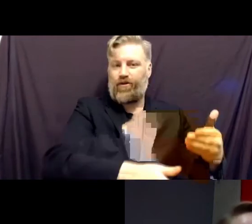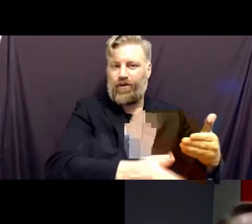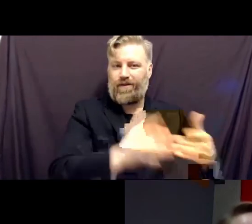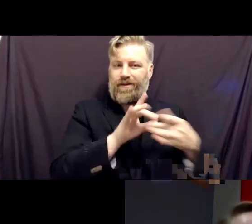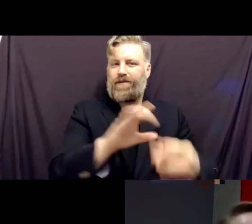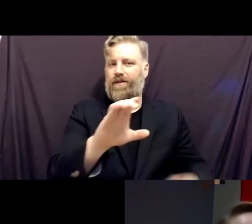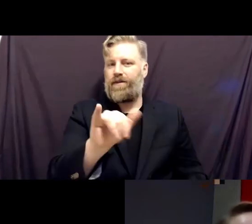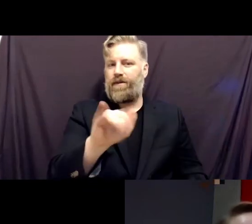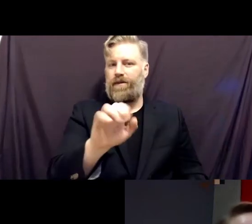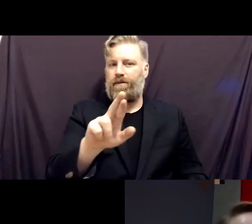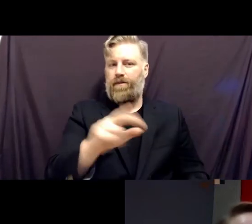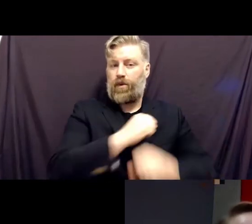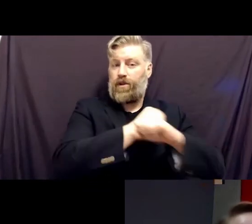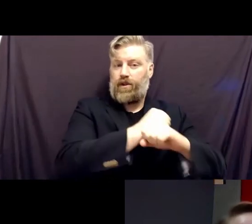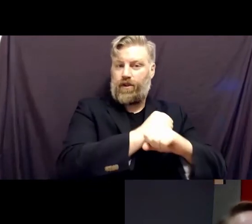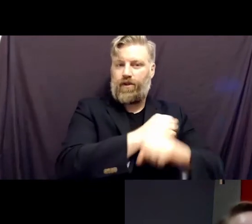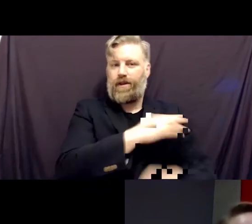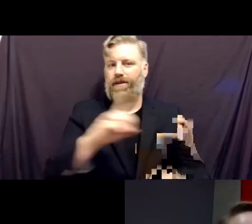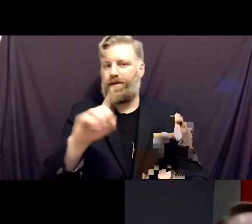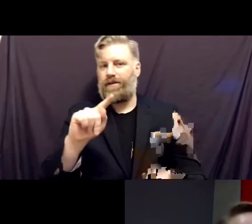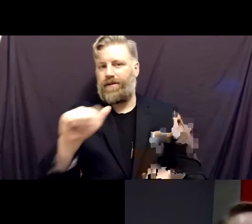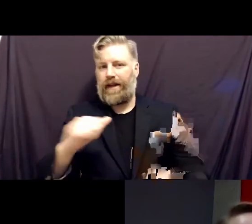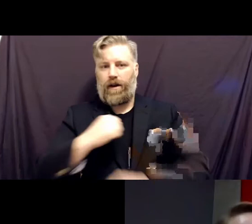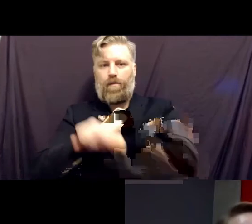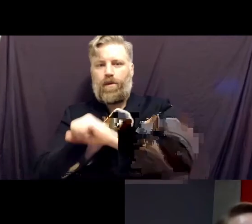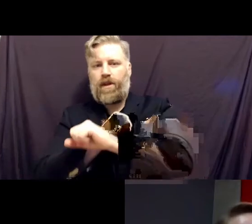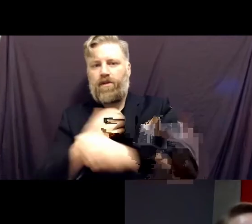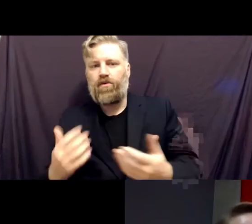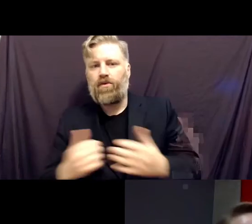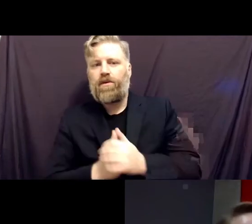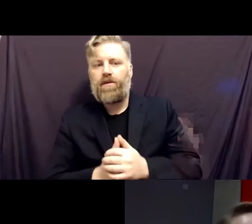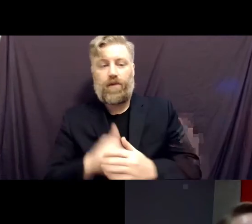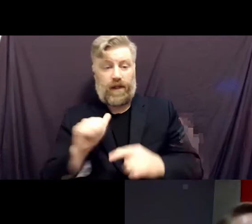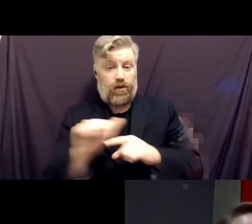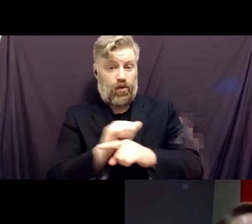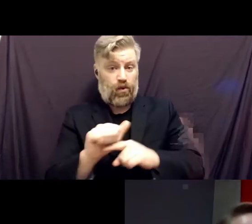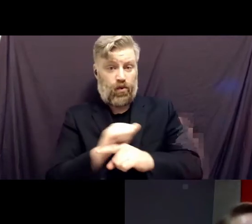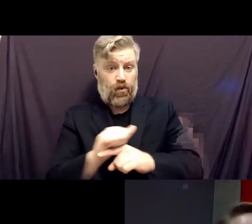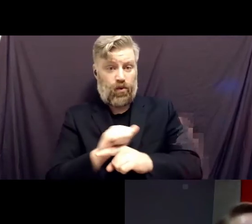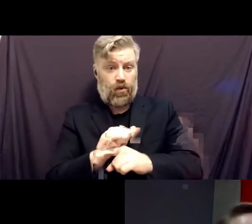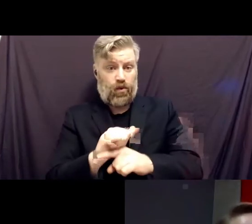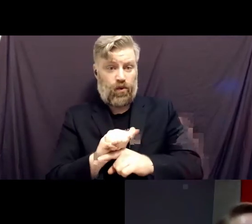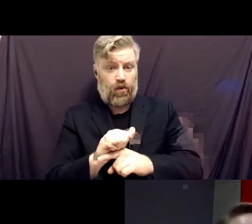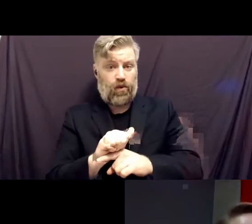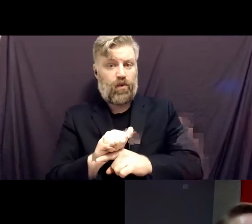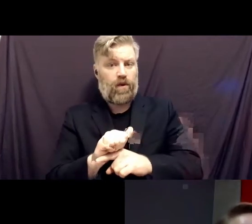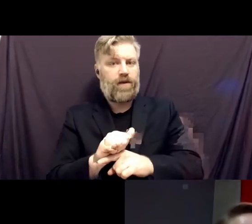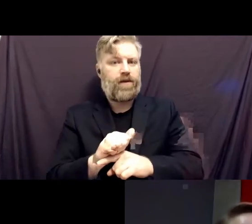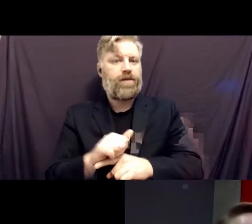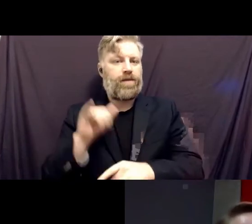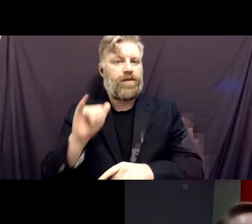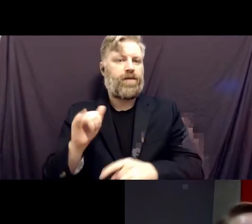cybersecurity and data protection. The training was based on a course offering of